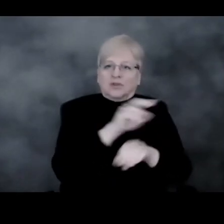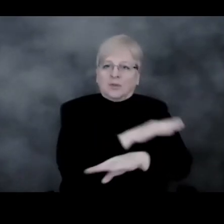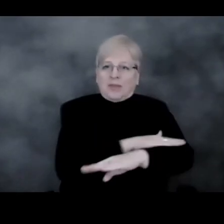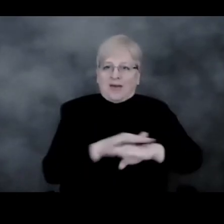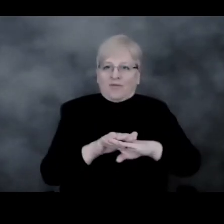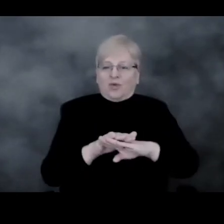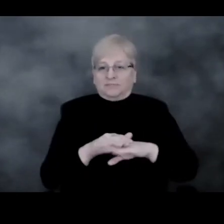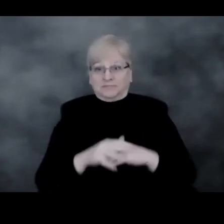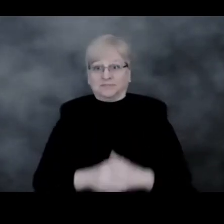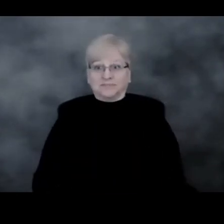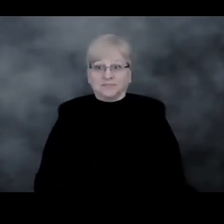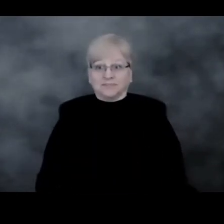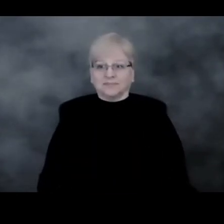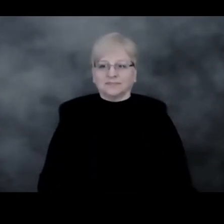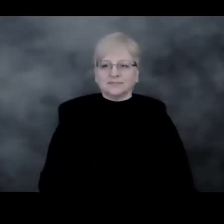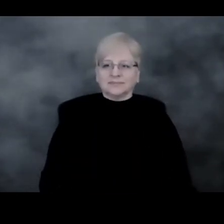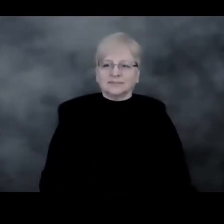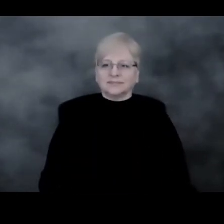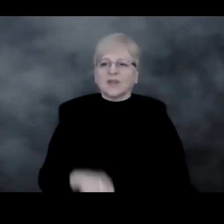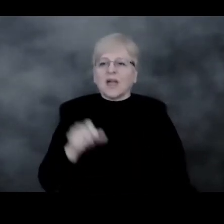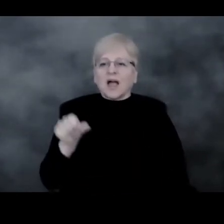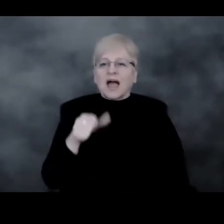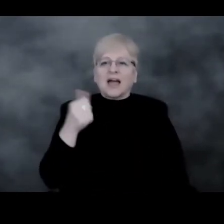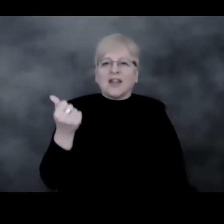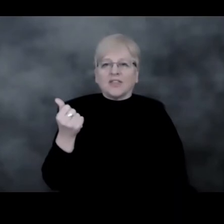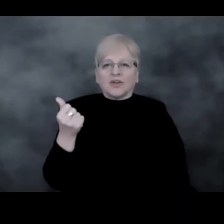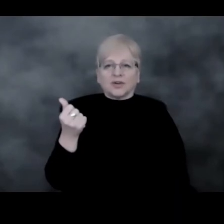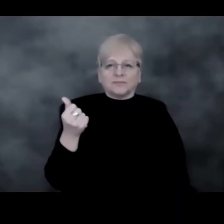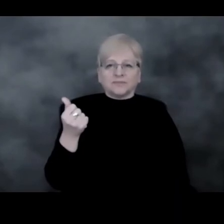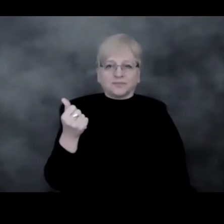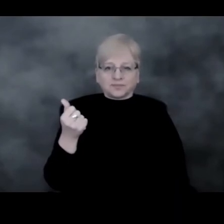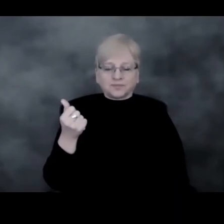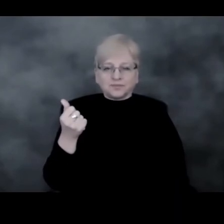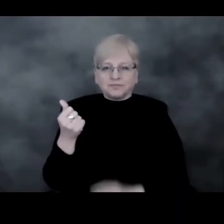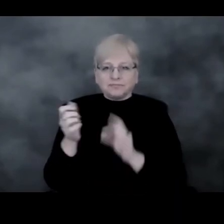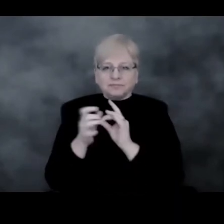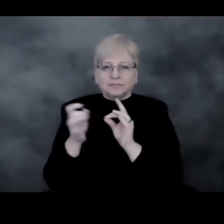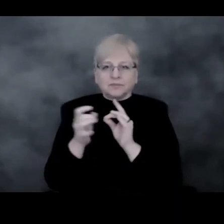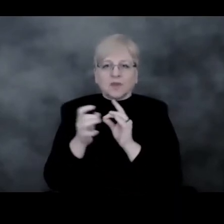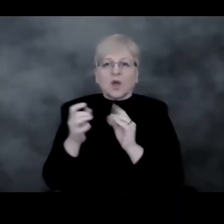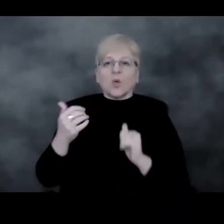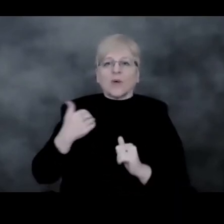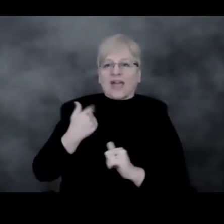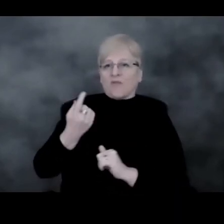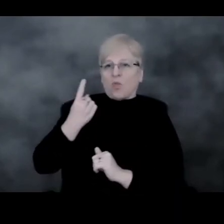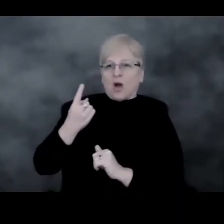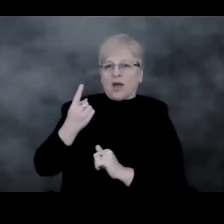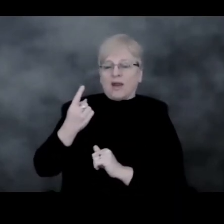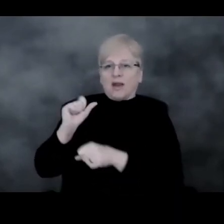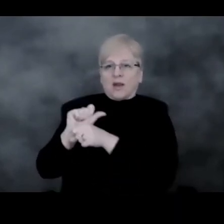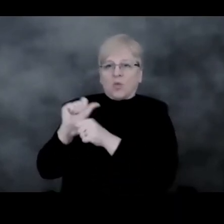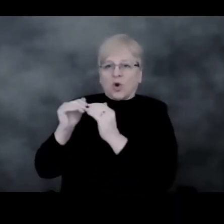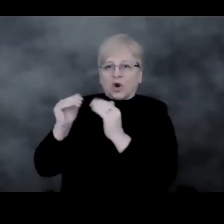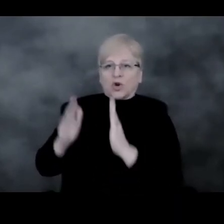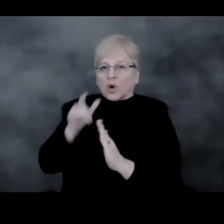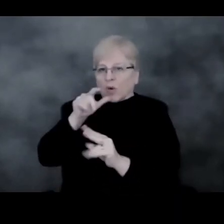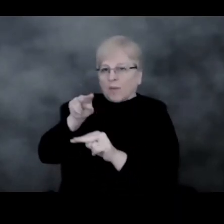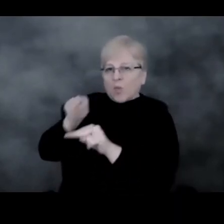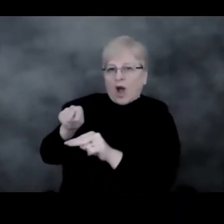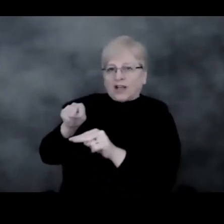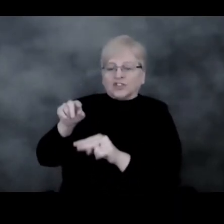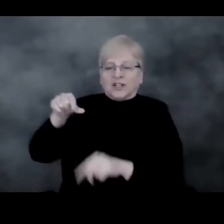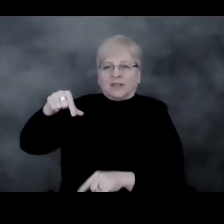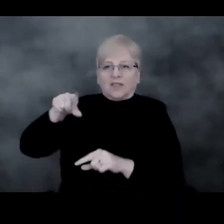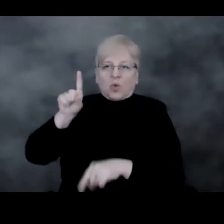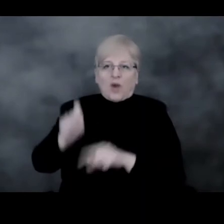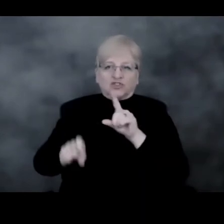today. So another note on questions, we do have a colleague of ours that is going to be monitoring the question box. And we'll get to as